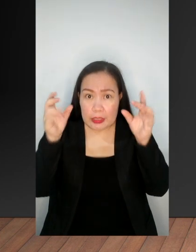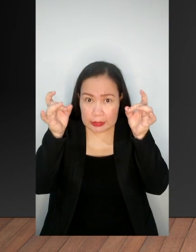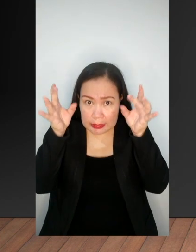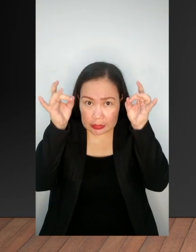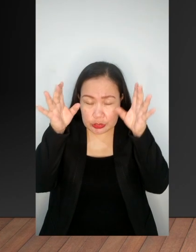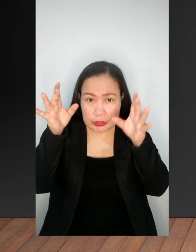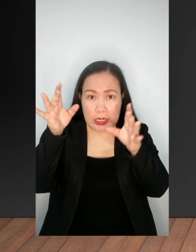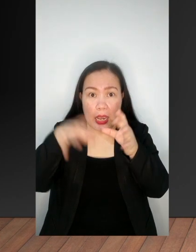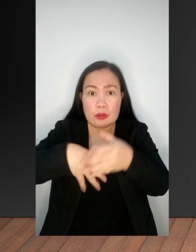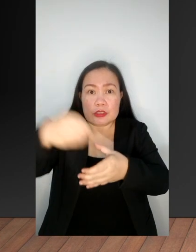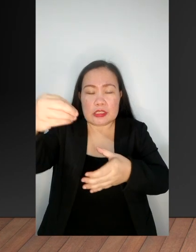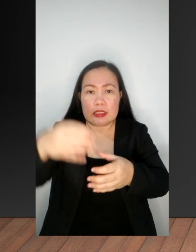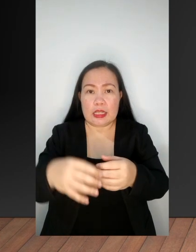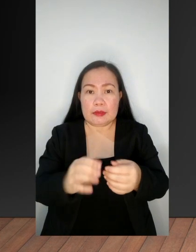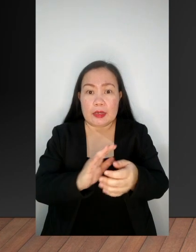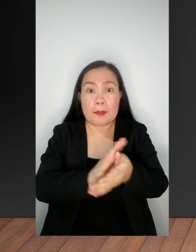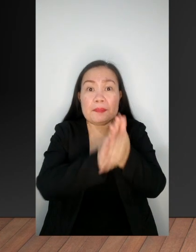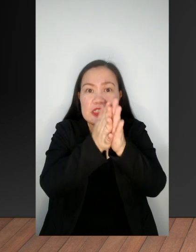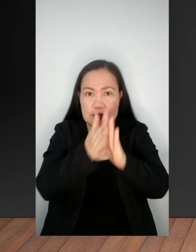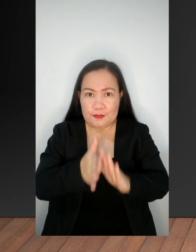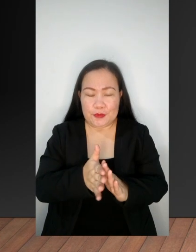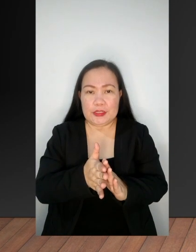order.